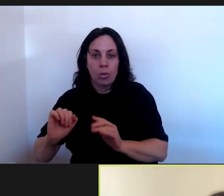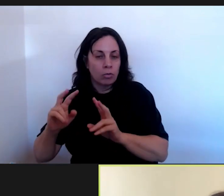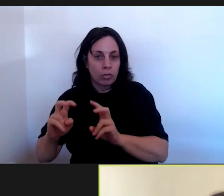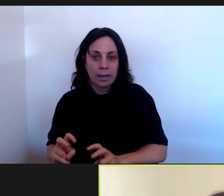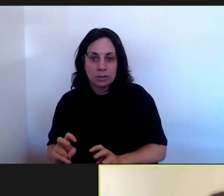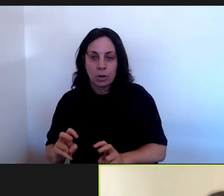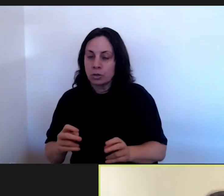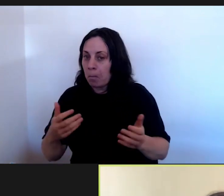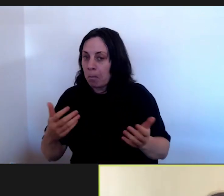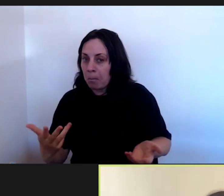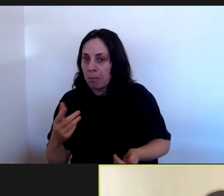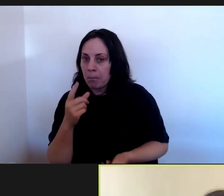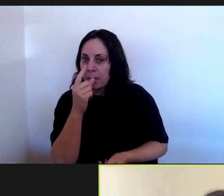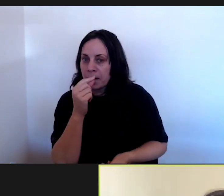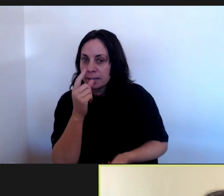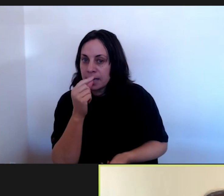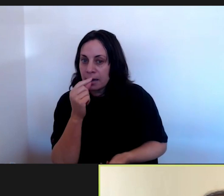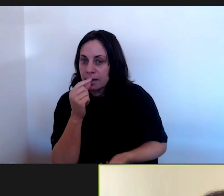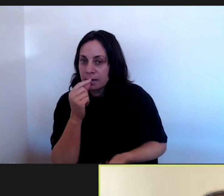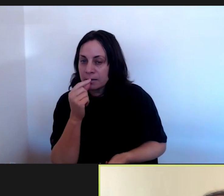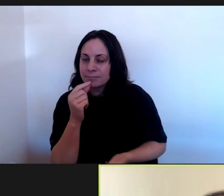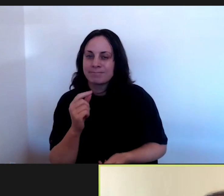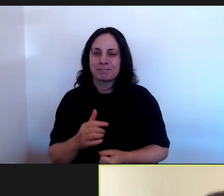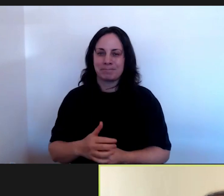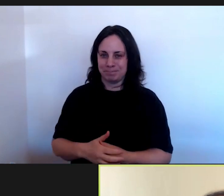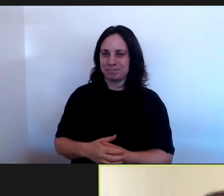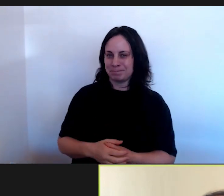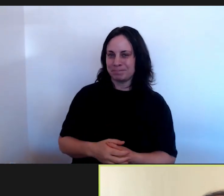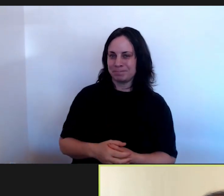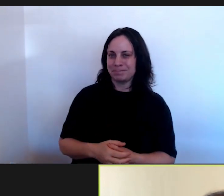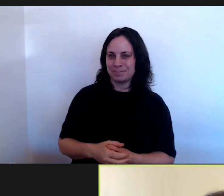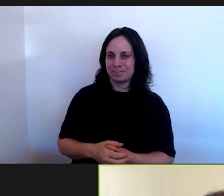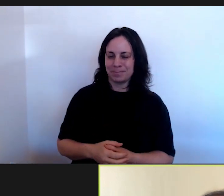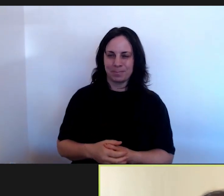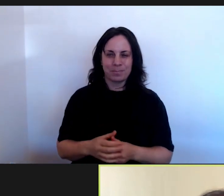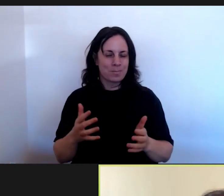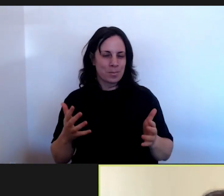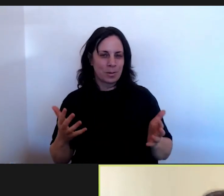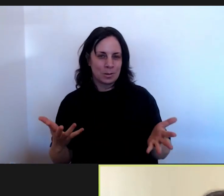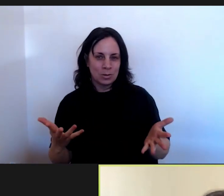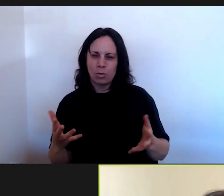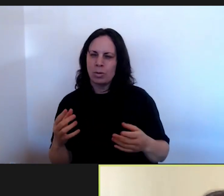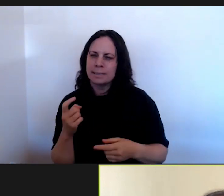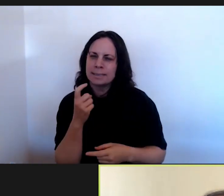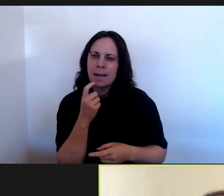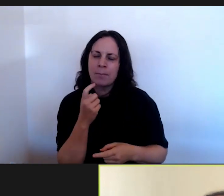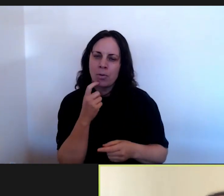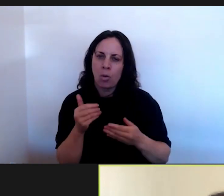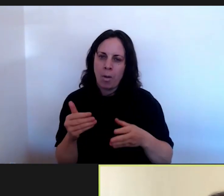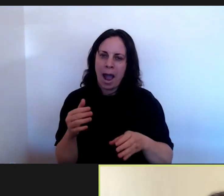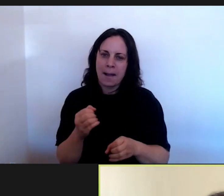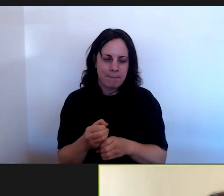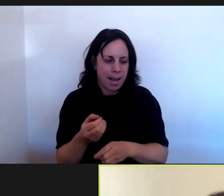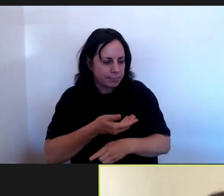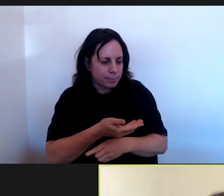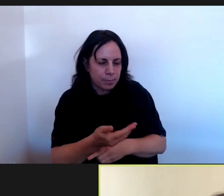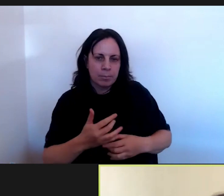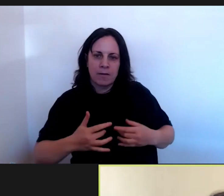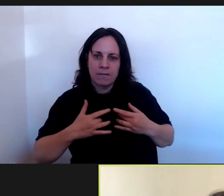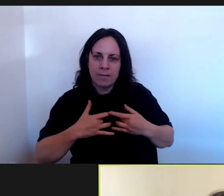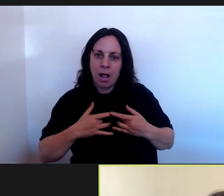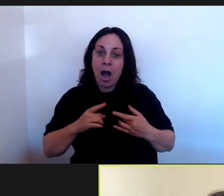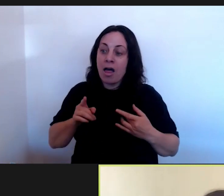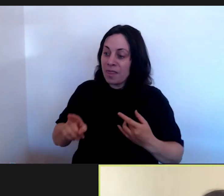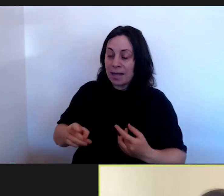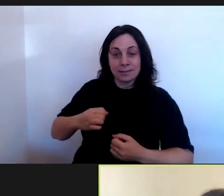you please do so? They're still reluctant. So I think it is something very simple that you can make the people feel that they own this. You are not the